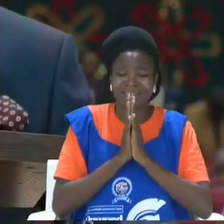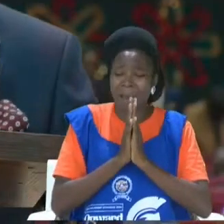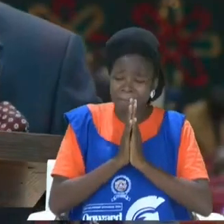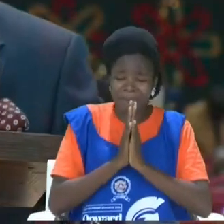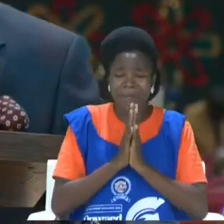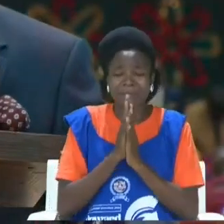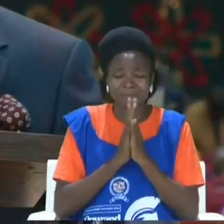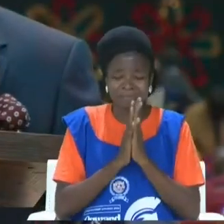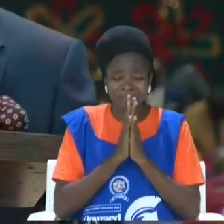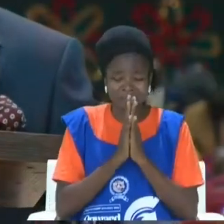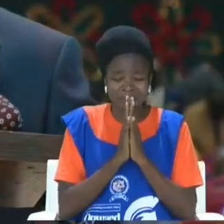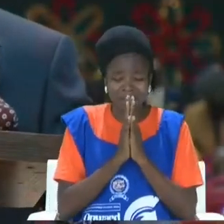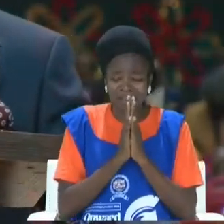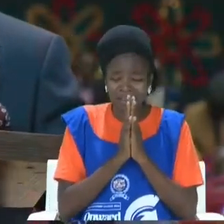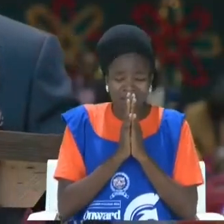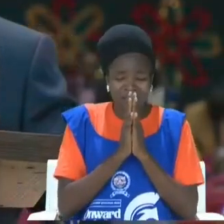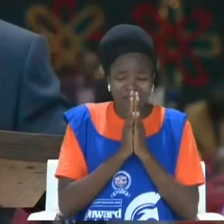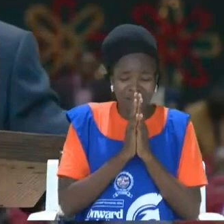prayer.